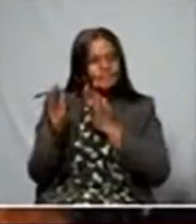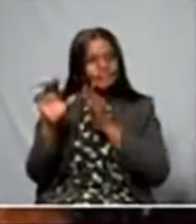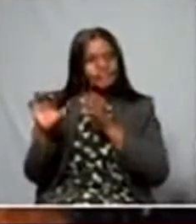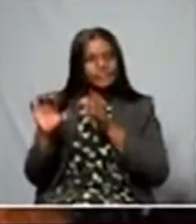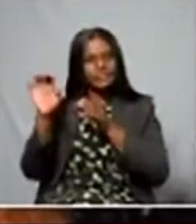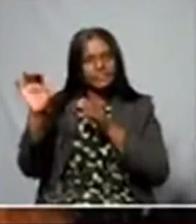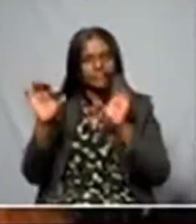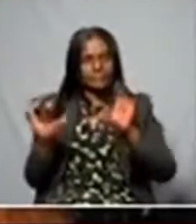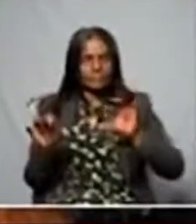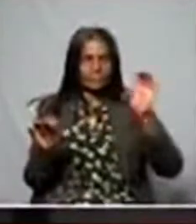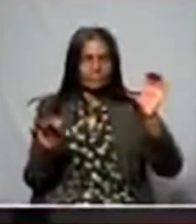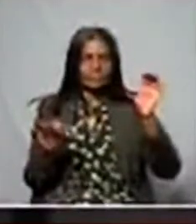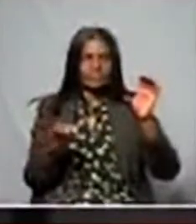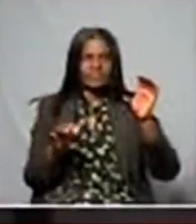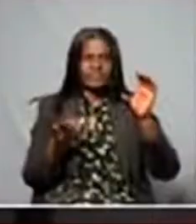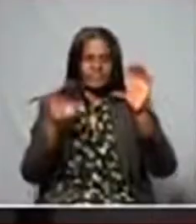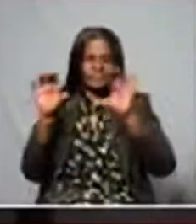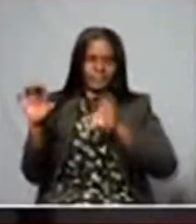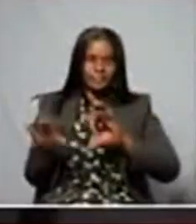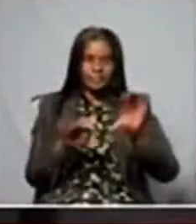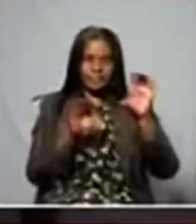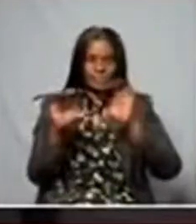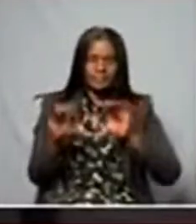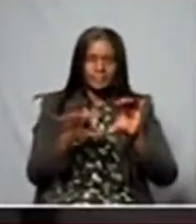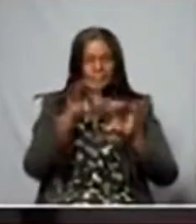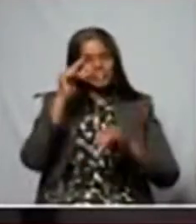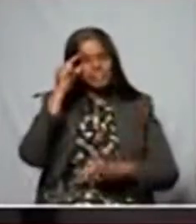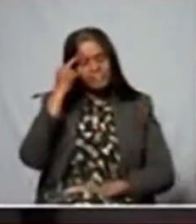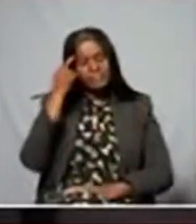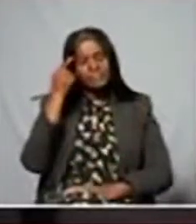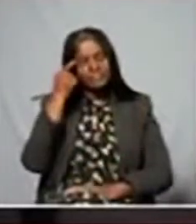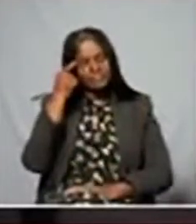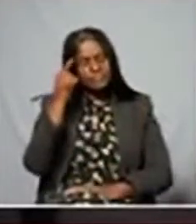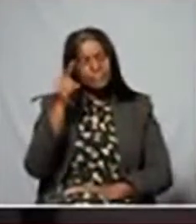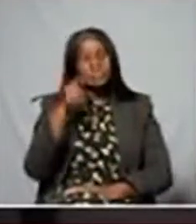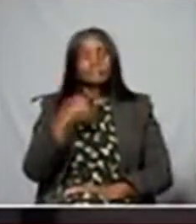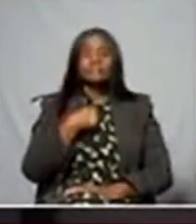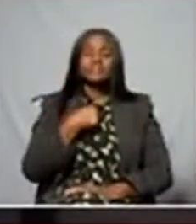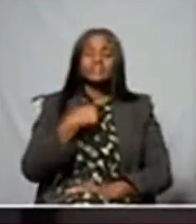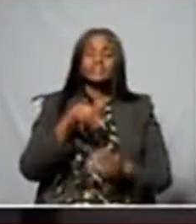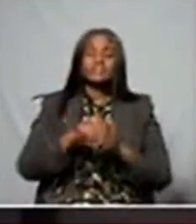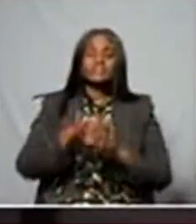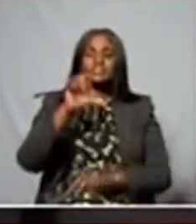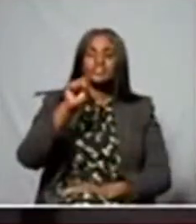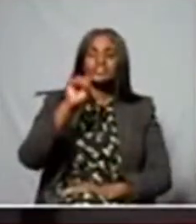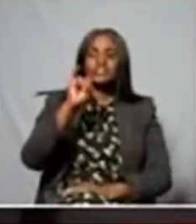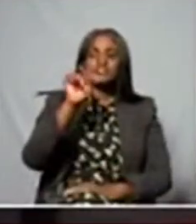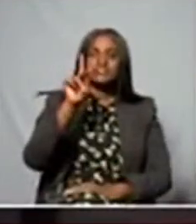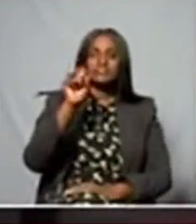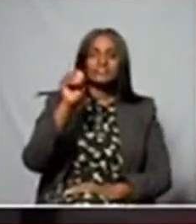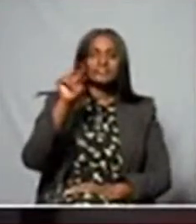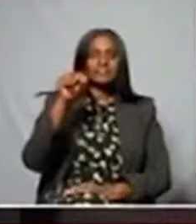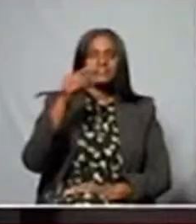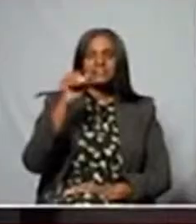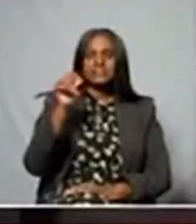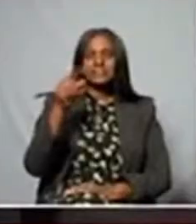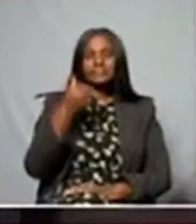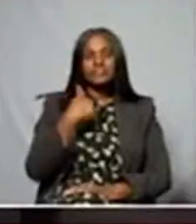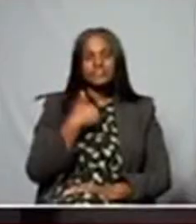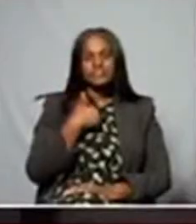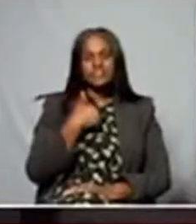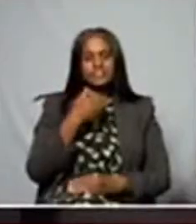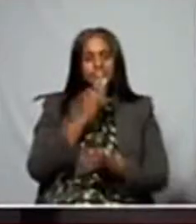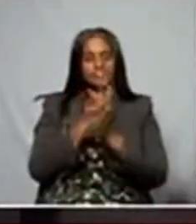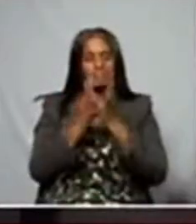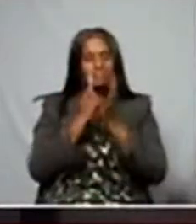allocated to be done. I think for me in Congo, you had the contractor